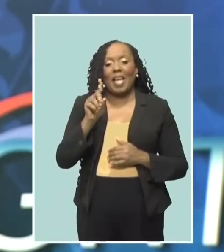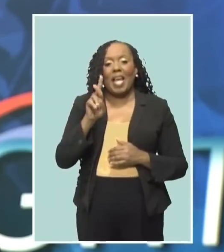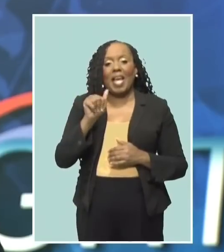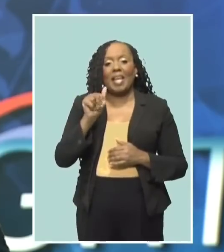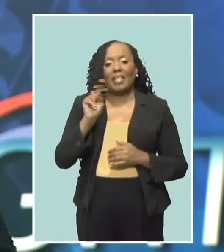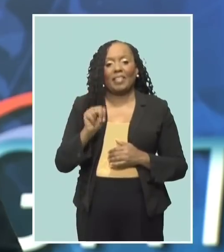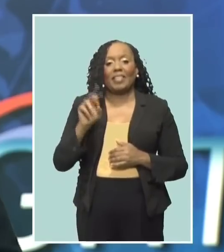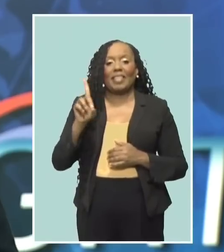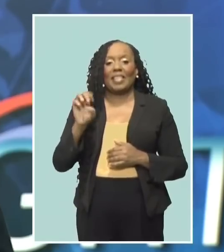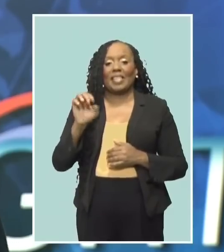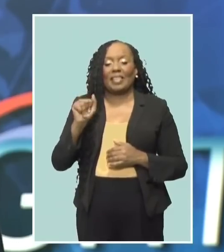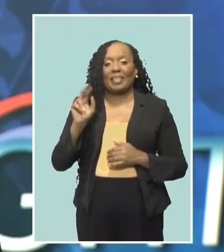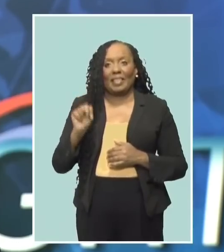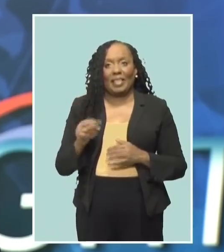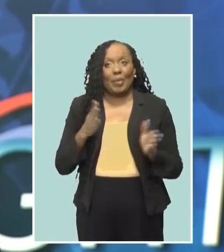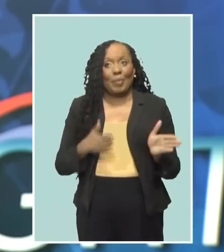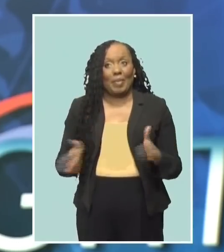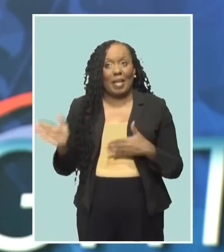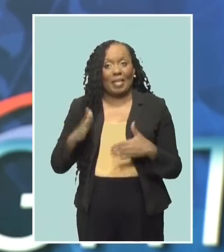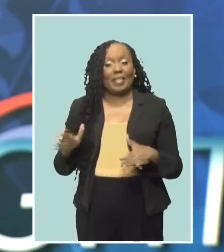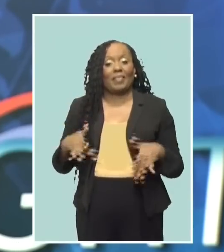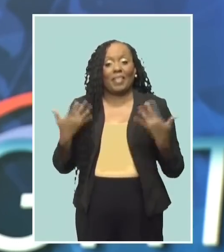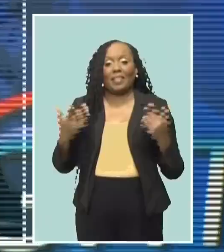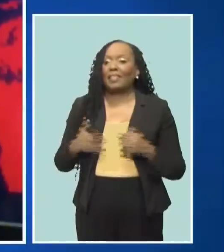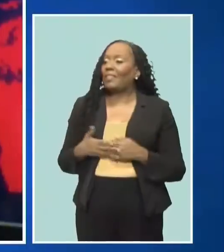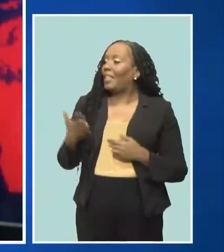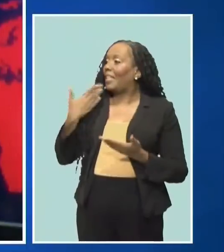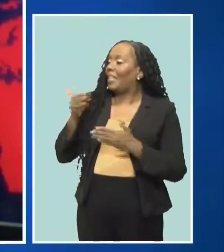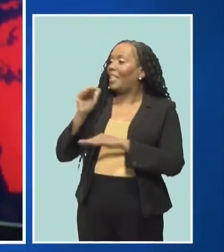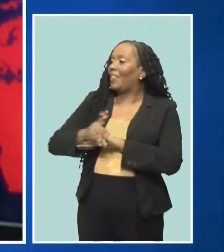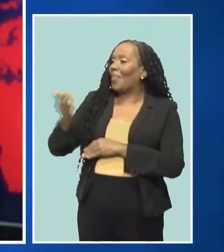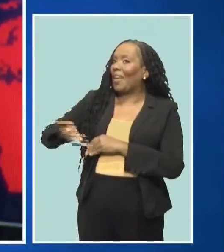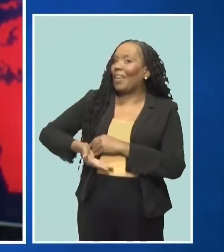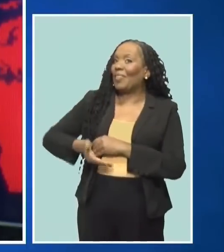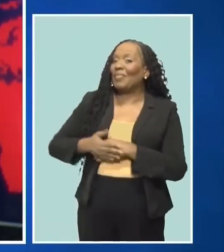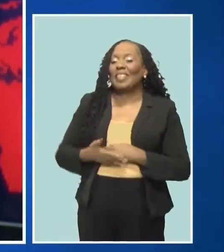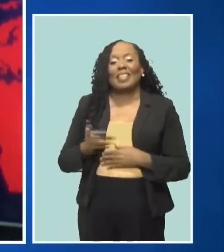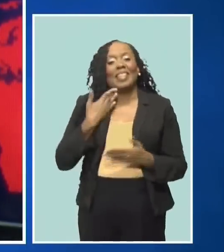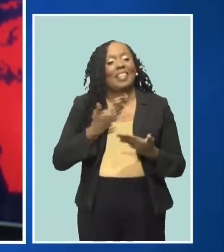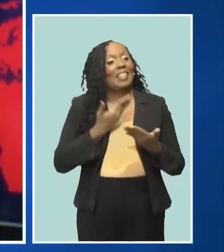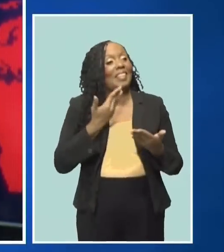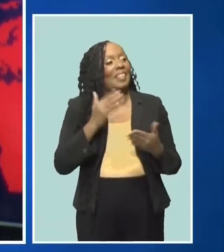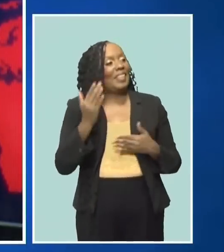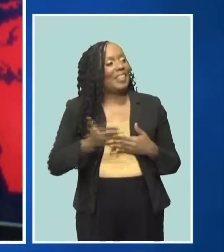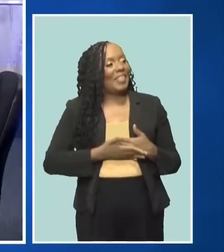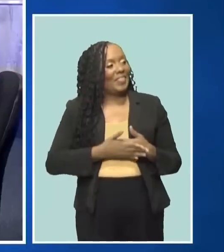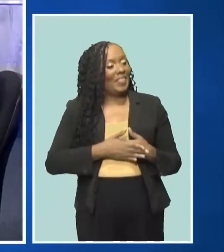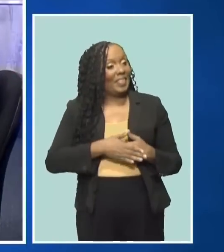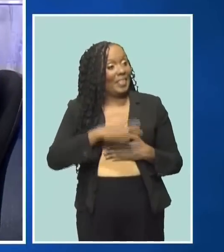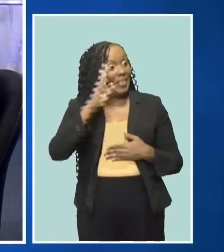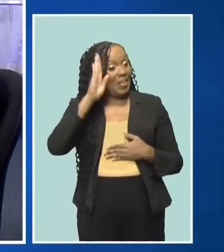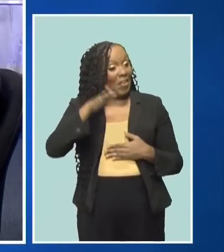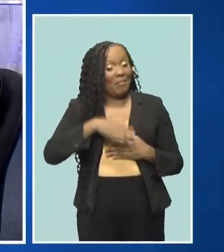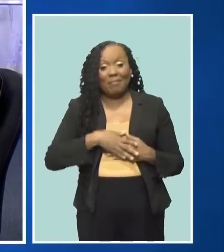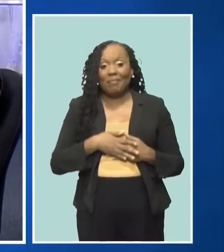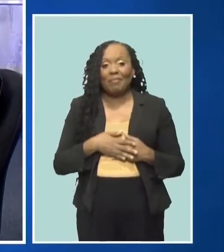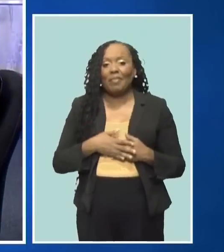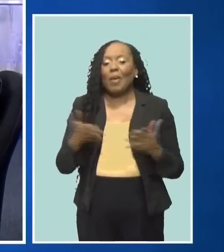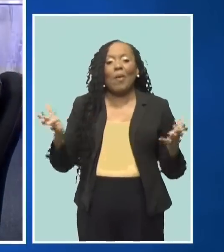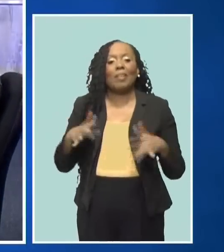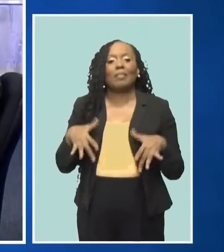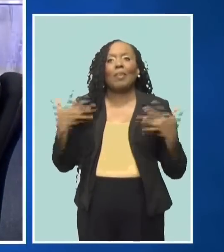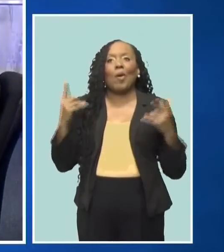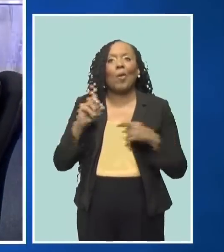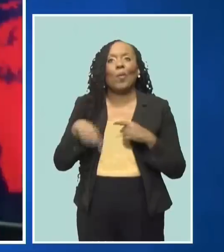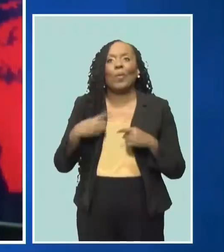and he's the lead planner for this event. Captain Dean, good evening, welcome. Good evening, sir. What can we expect and when is it?